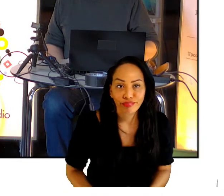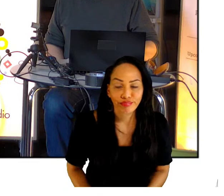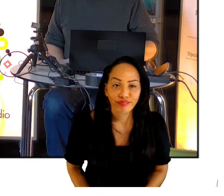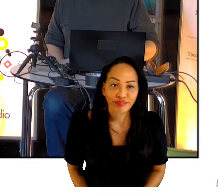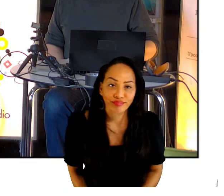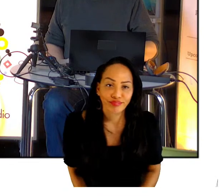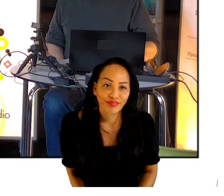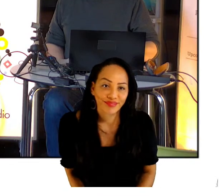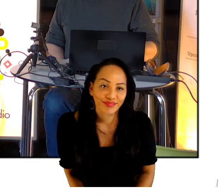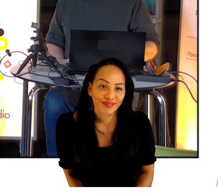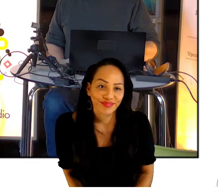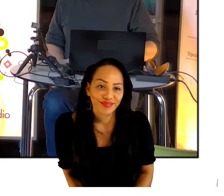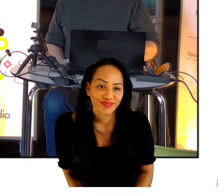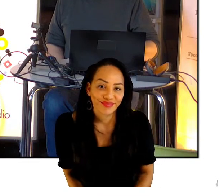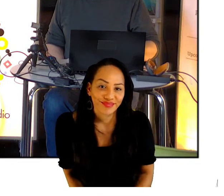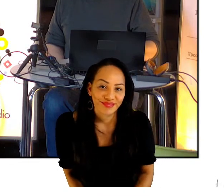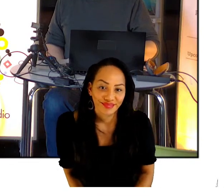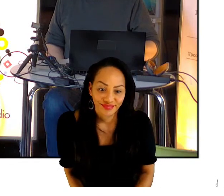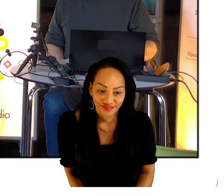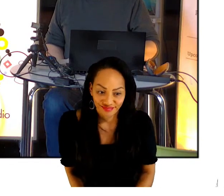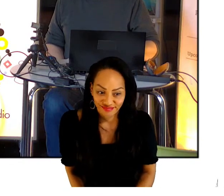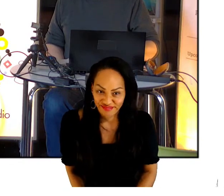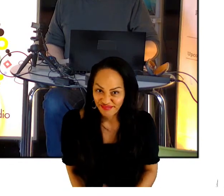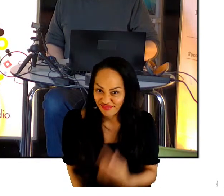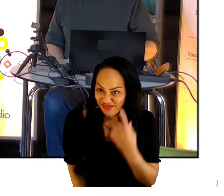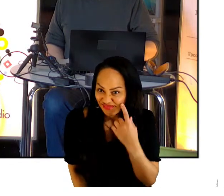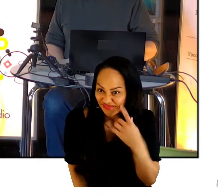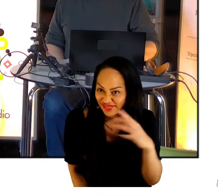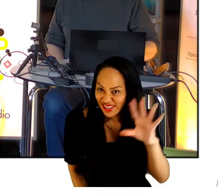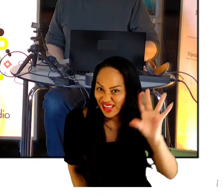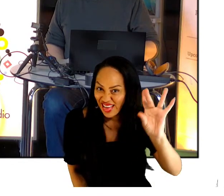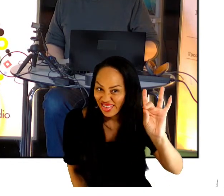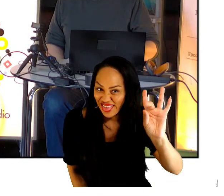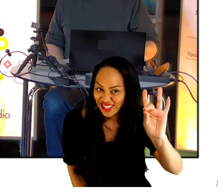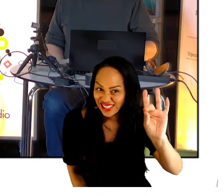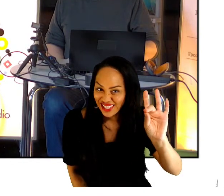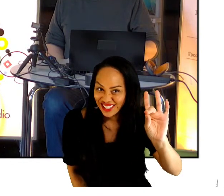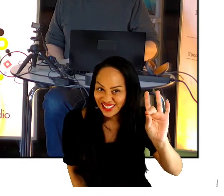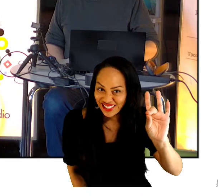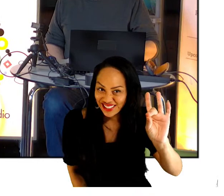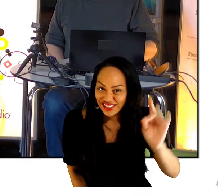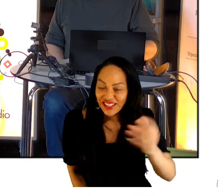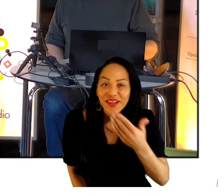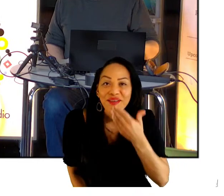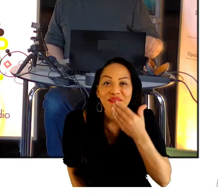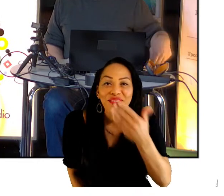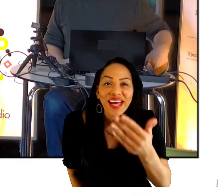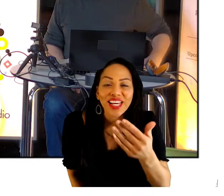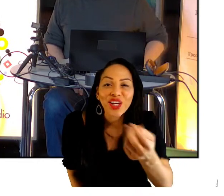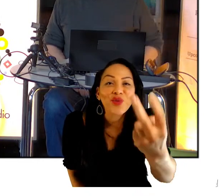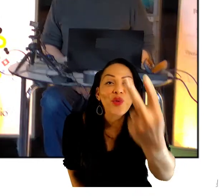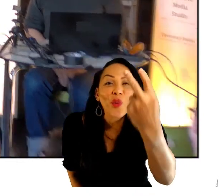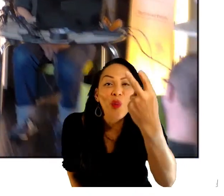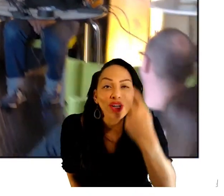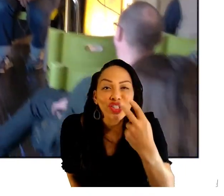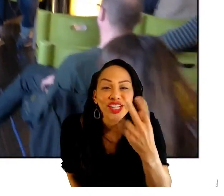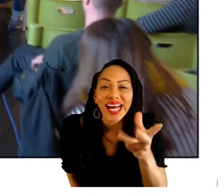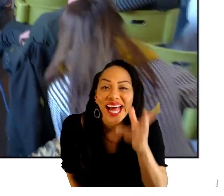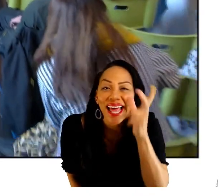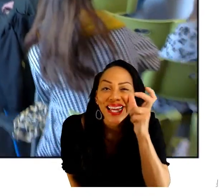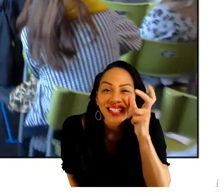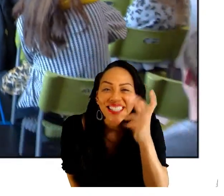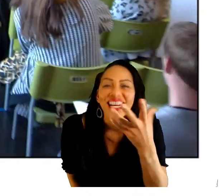Yeah. That's it. That's pretty much it. Thank you very much for watching and listening, and we have time for questions